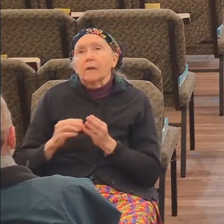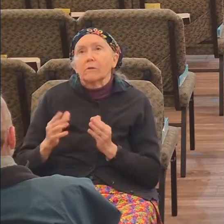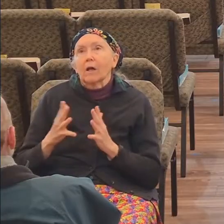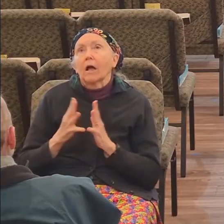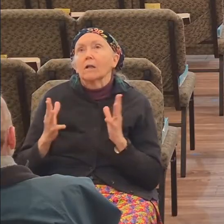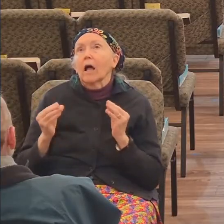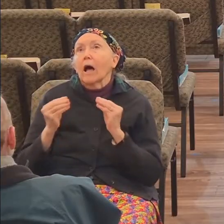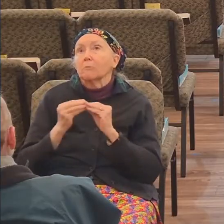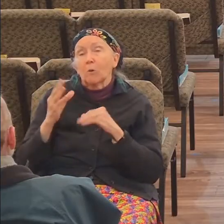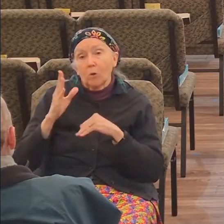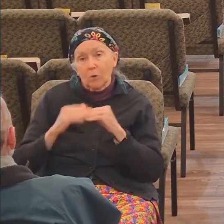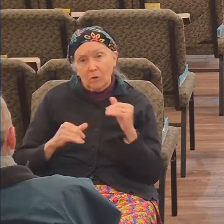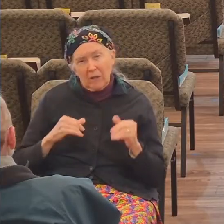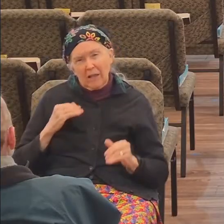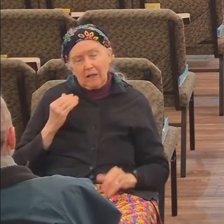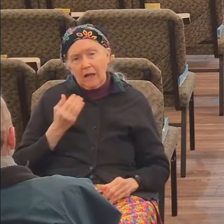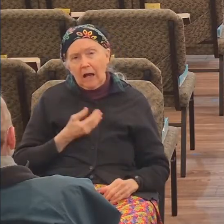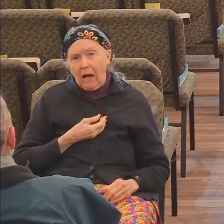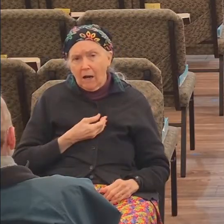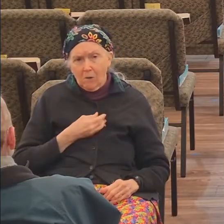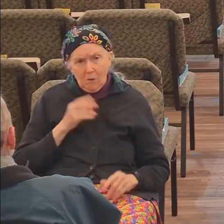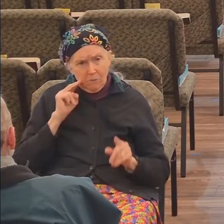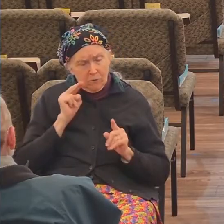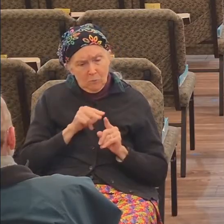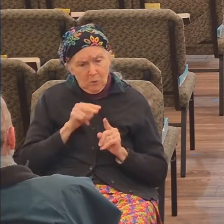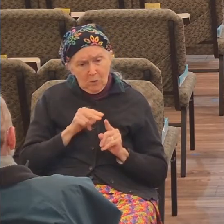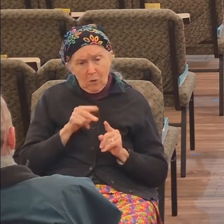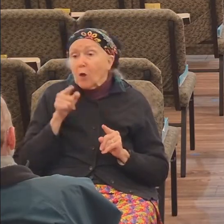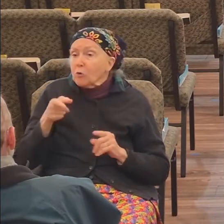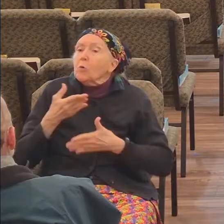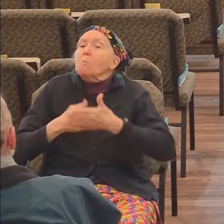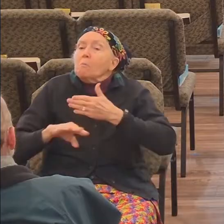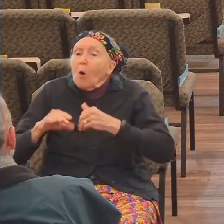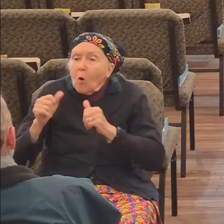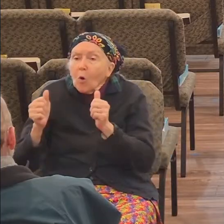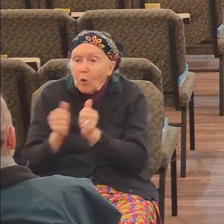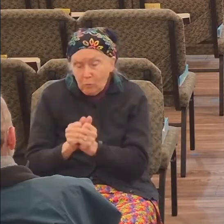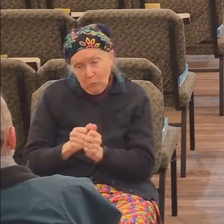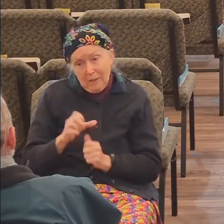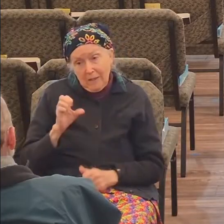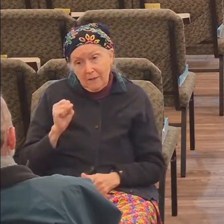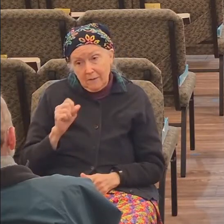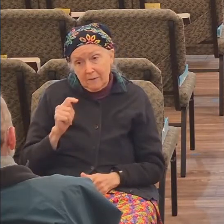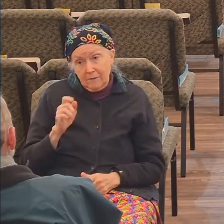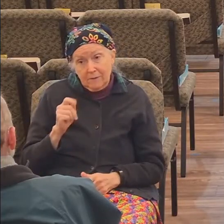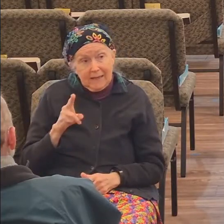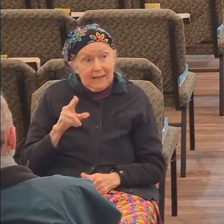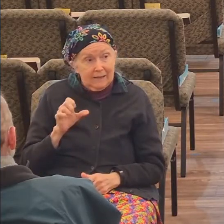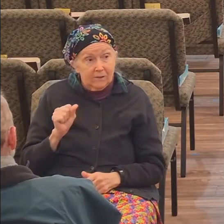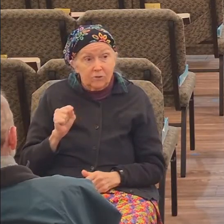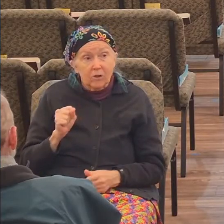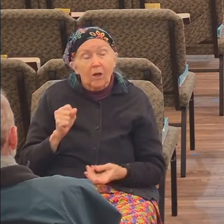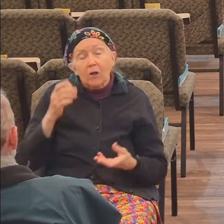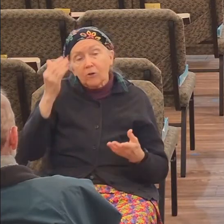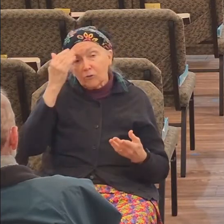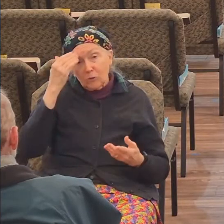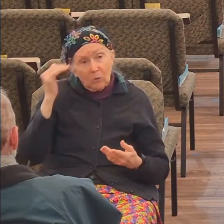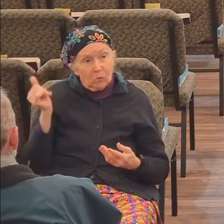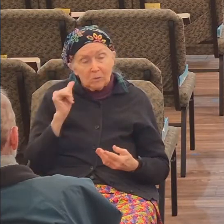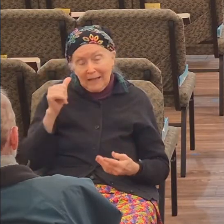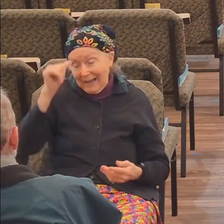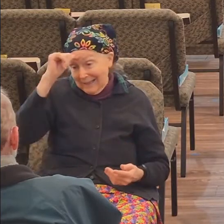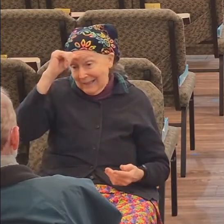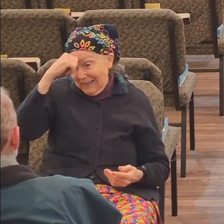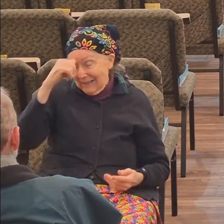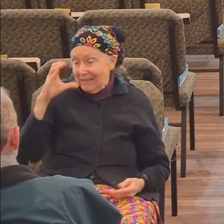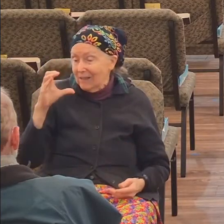born with a certain status. Okay? You guys are familiar with caste systems? Okay?